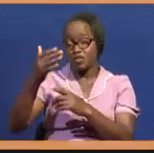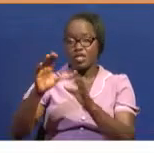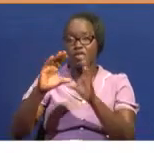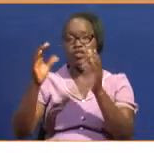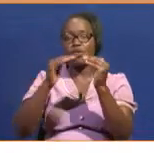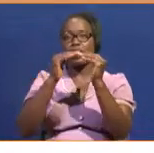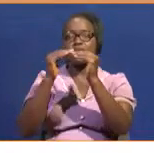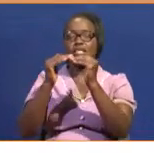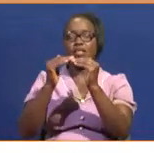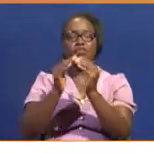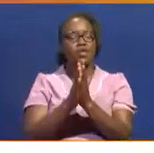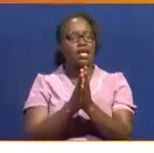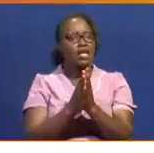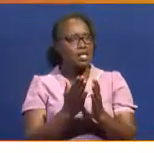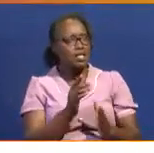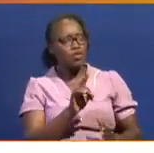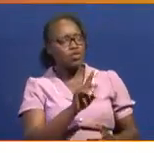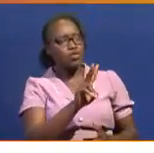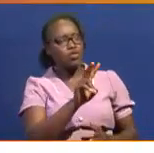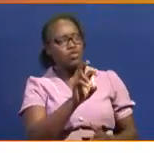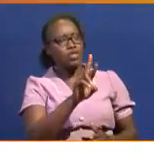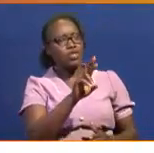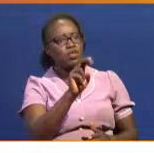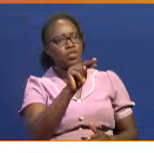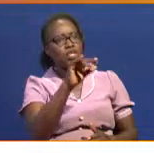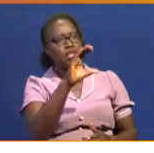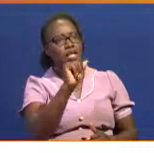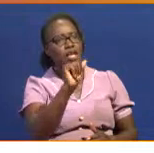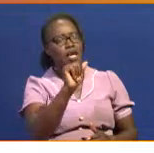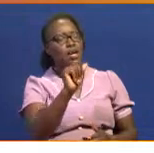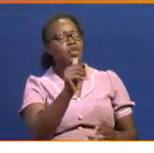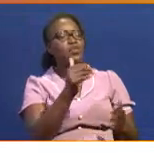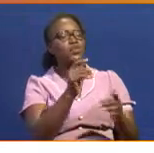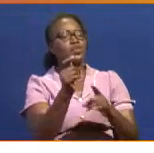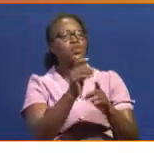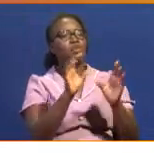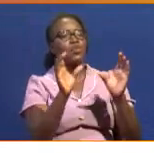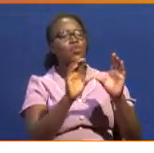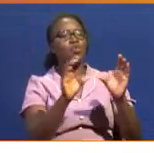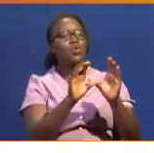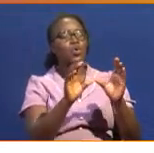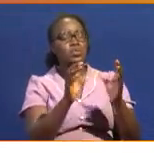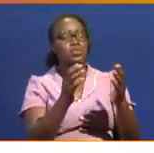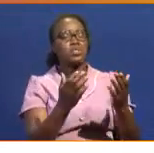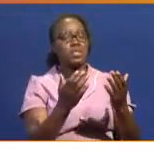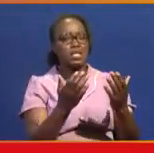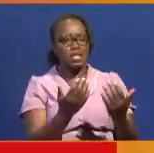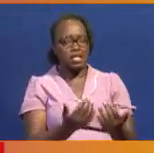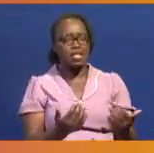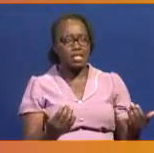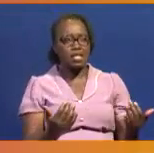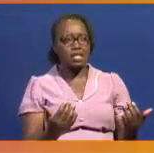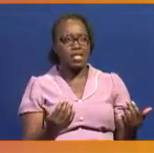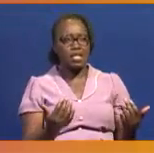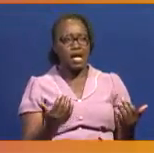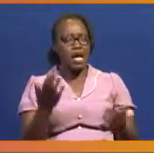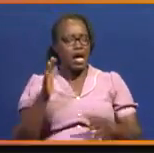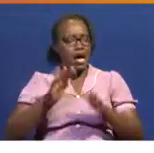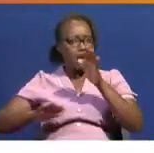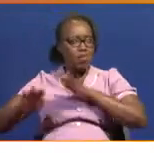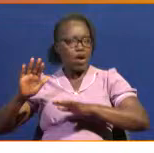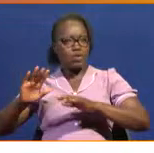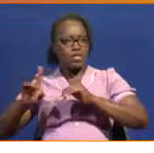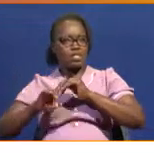stage. Now let me come to you, Veronica, because you work with youngsters, and I can talk about, let me just go back about 6